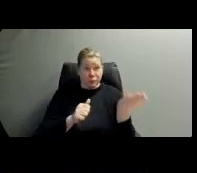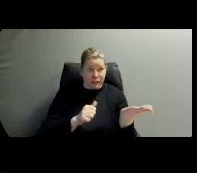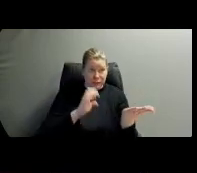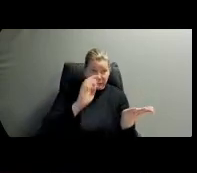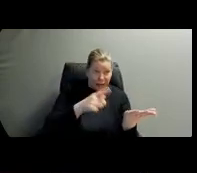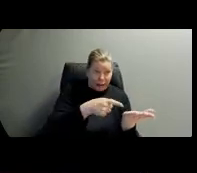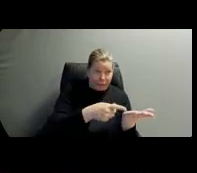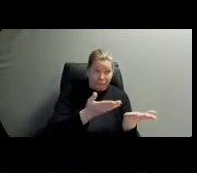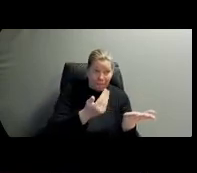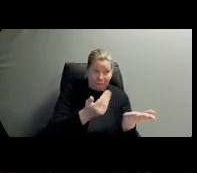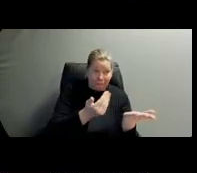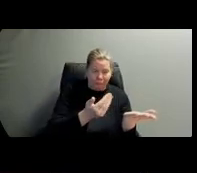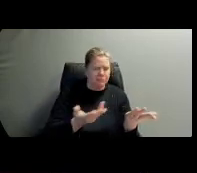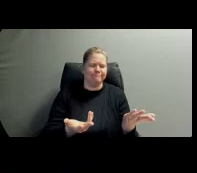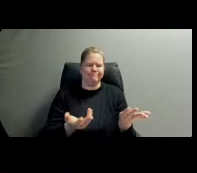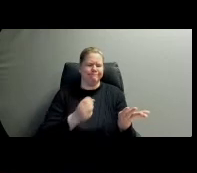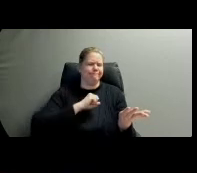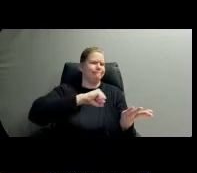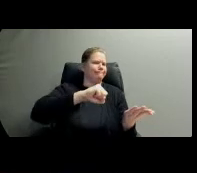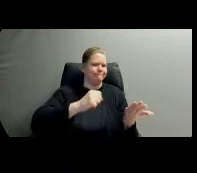onto the same board and make them